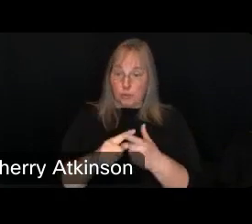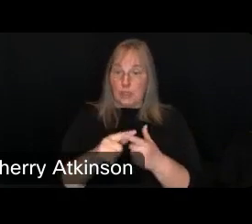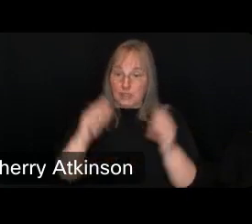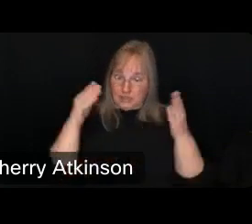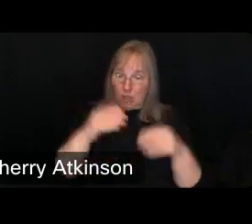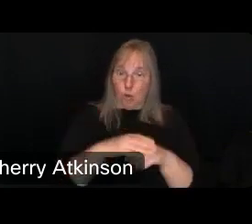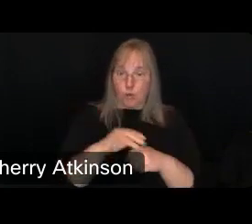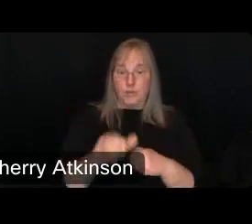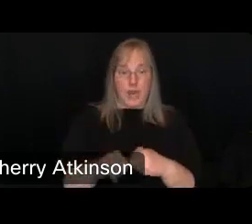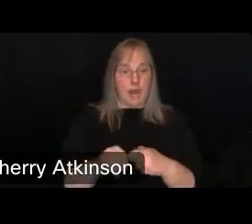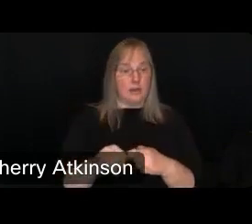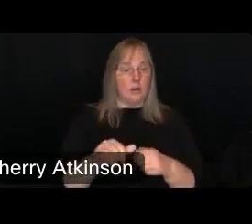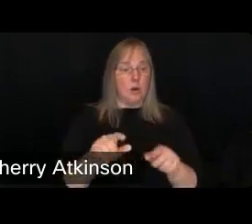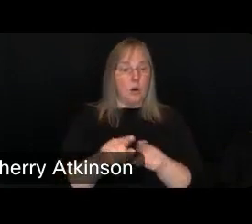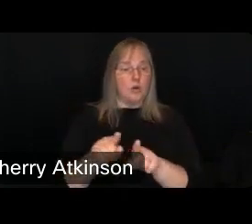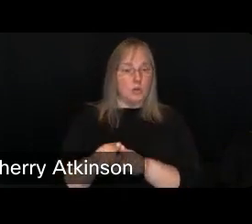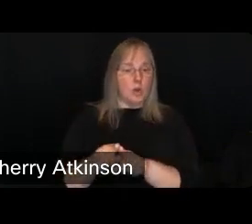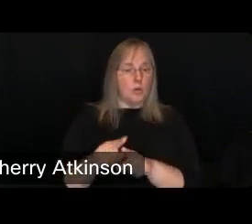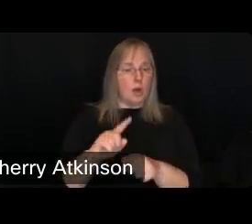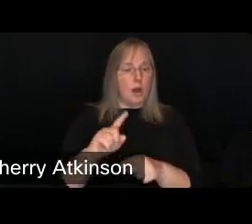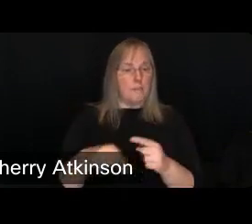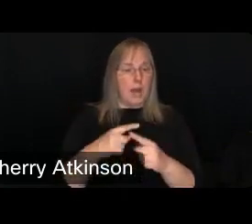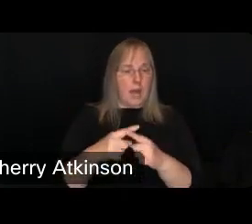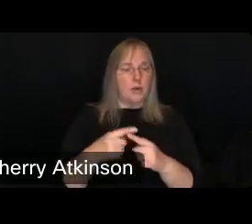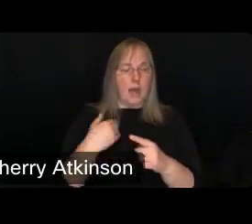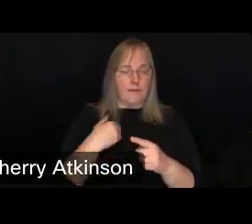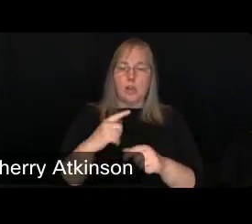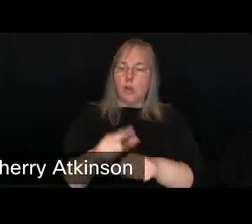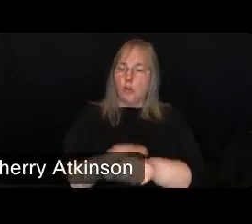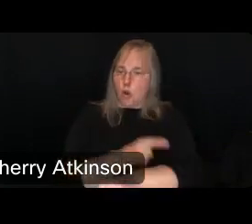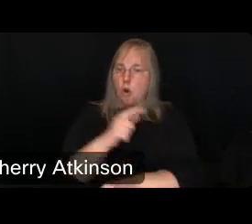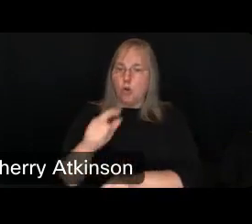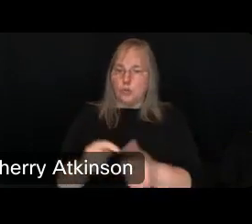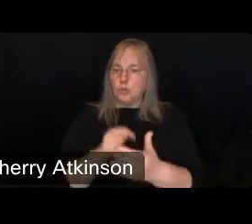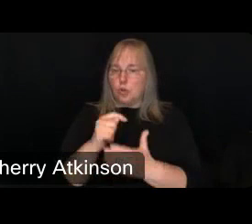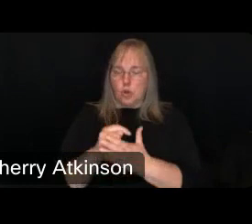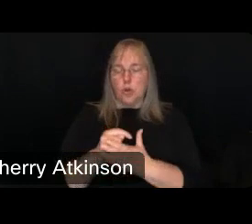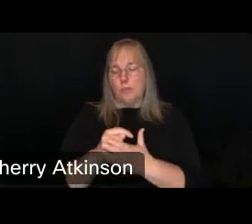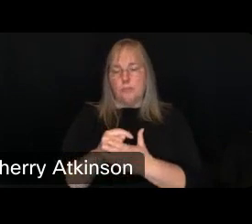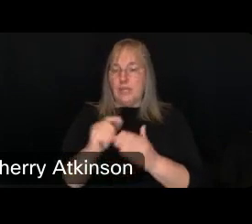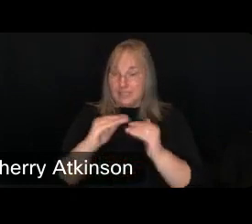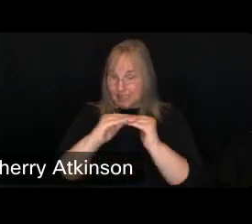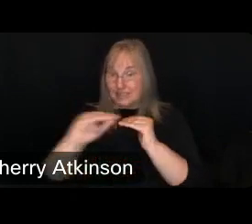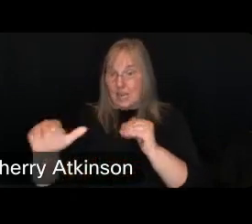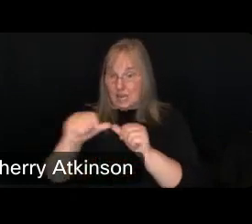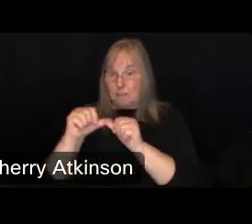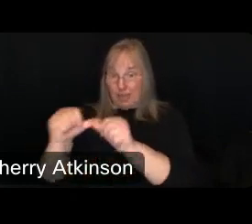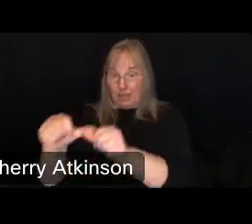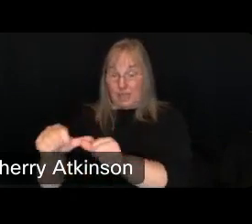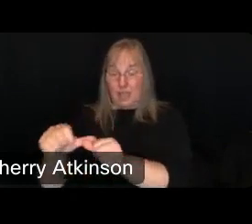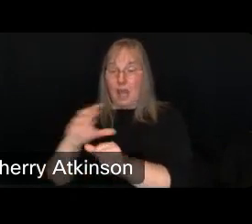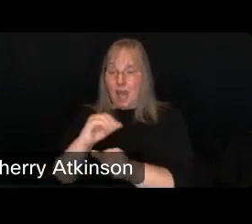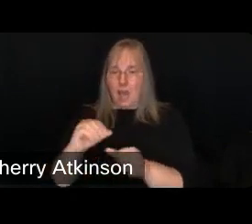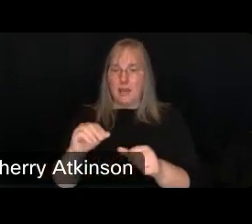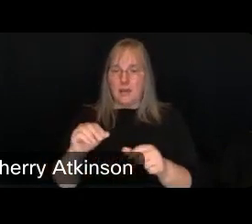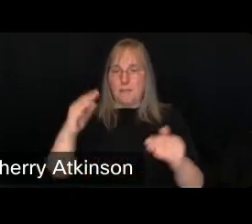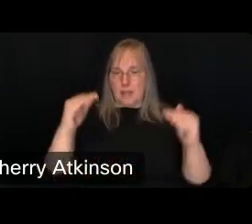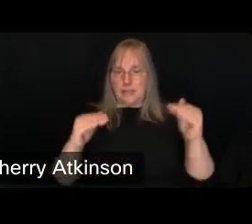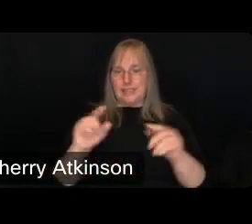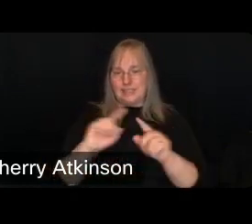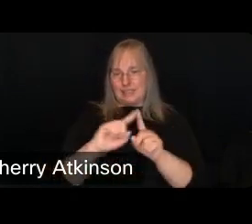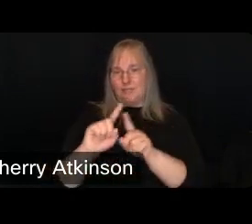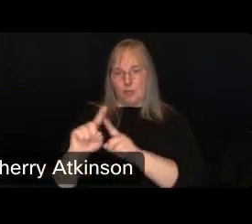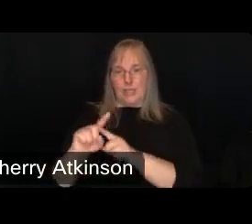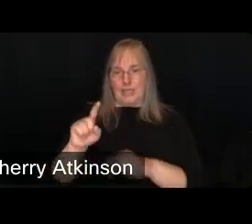about a mindset of long-term sustainability as well as balancing different needs. For example, the report mentioned